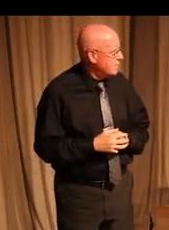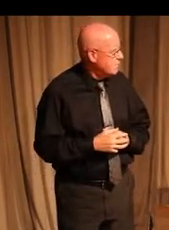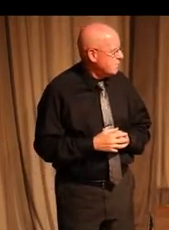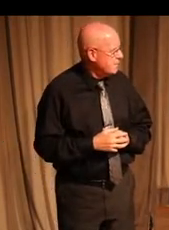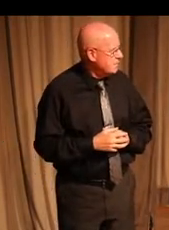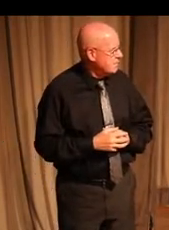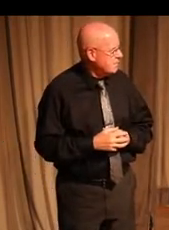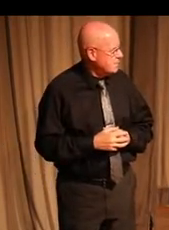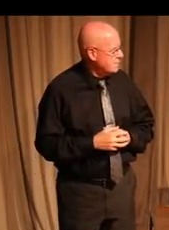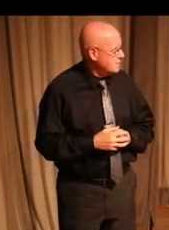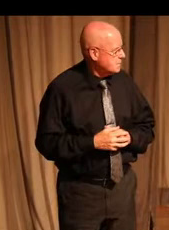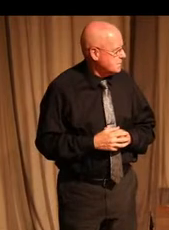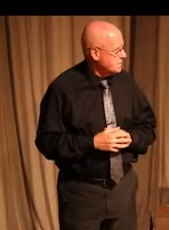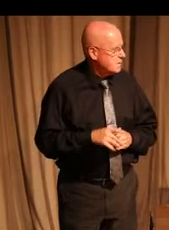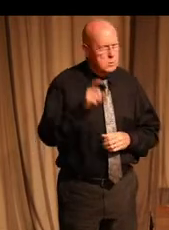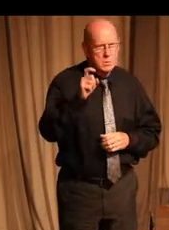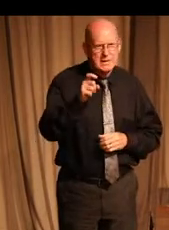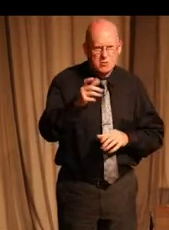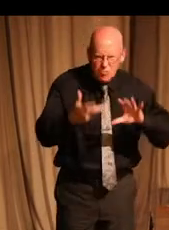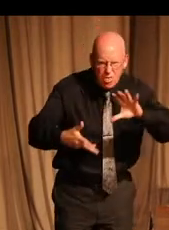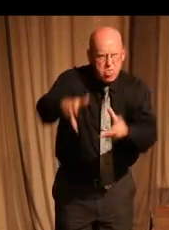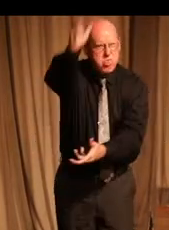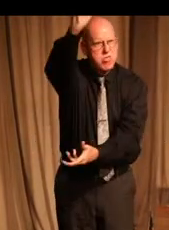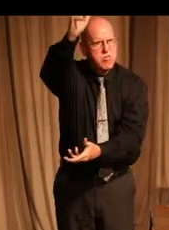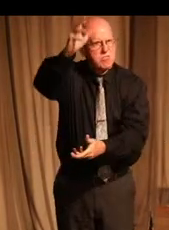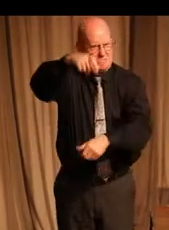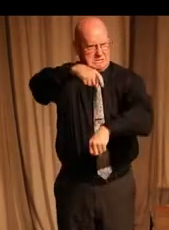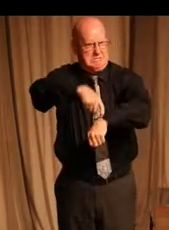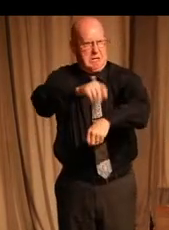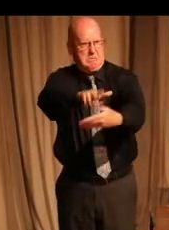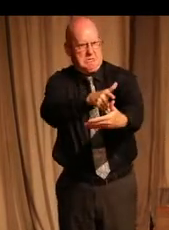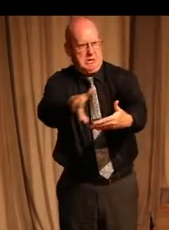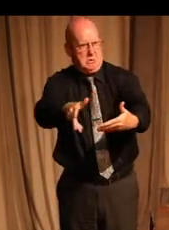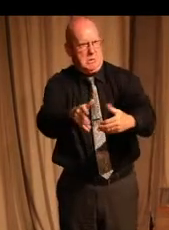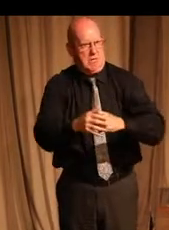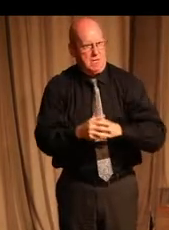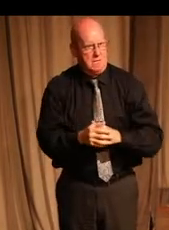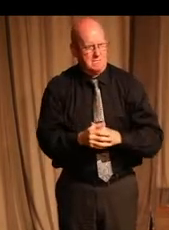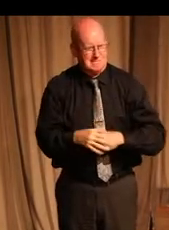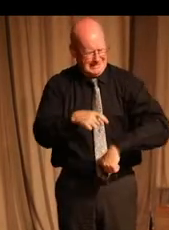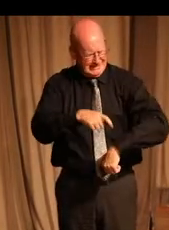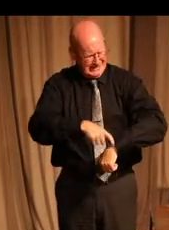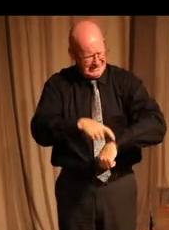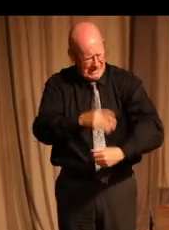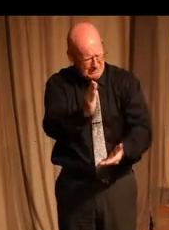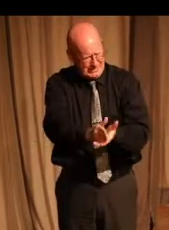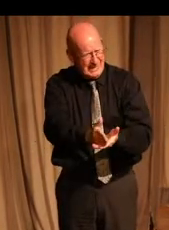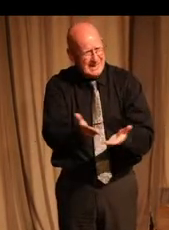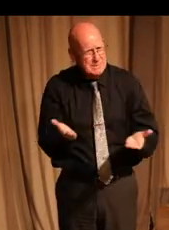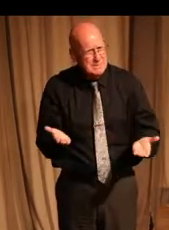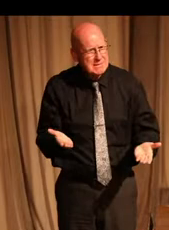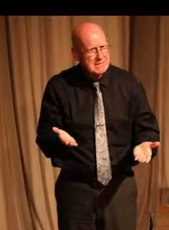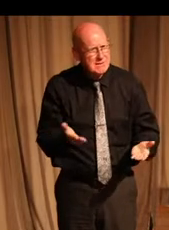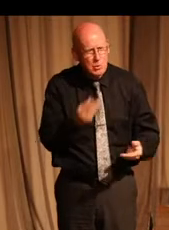We need to radically upend things like temporal boundaries.